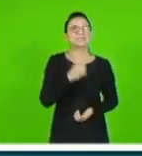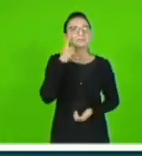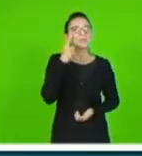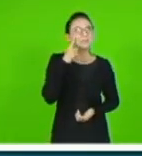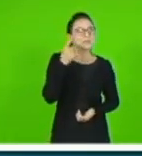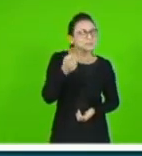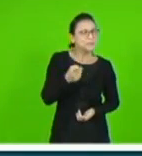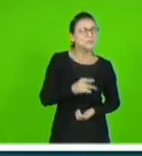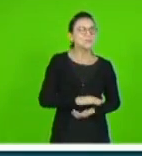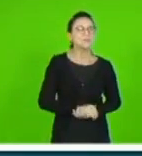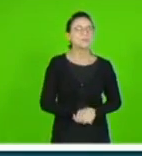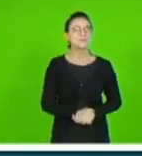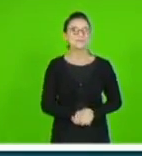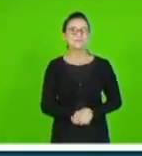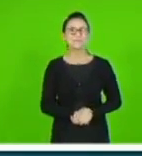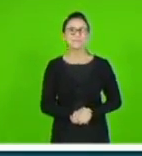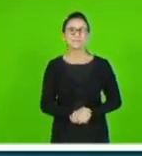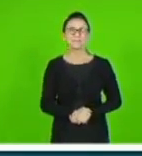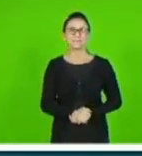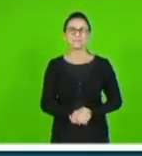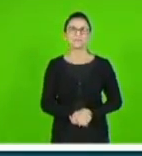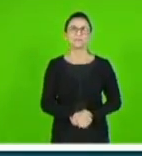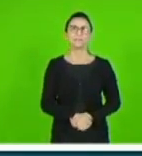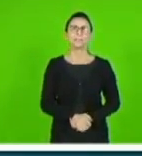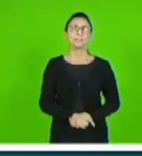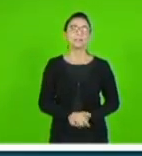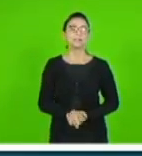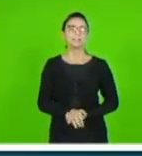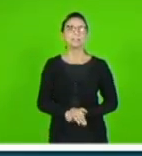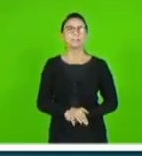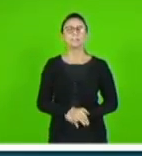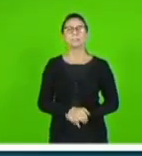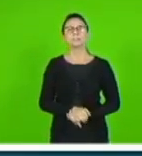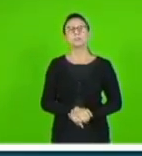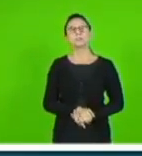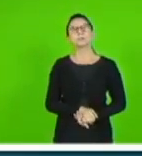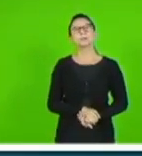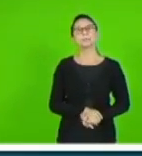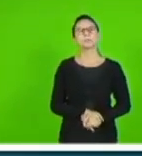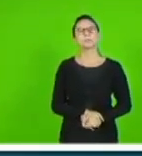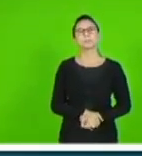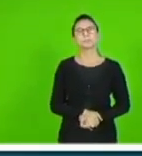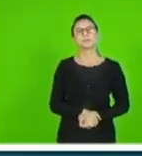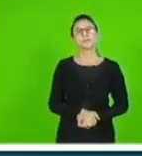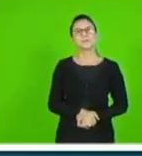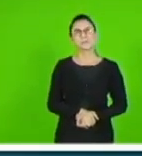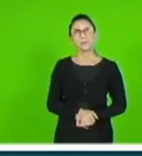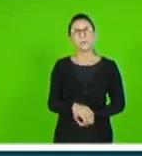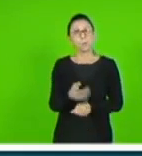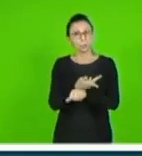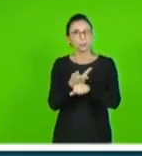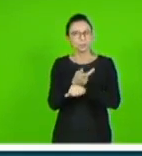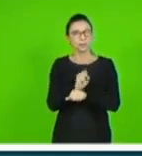So according to the Bible, what does it say that the first and the second things that are going to happen?